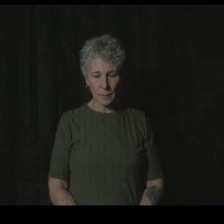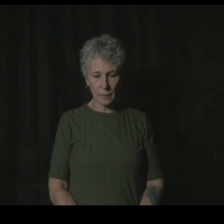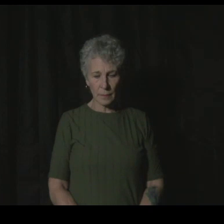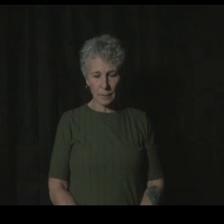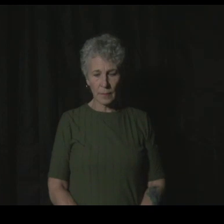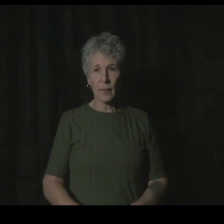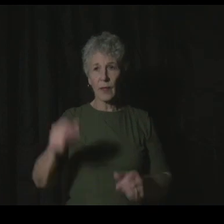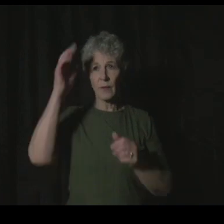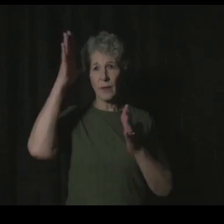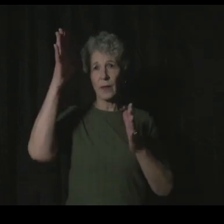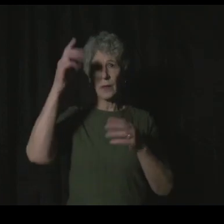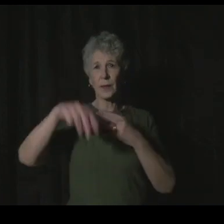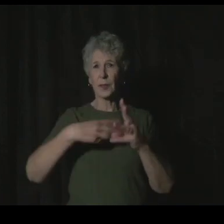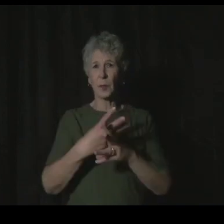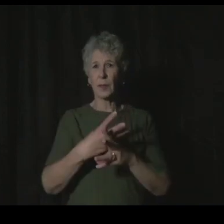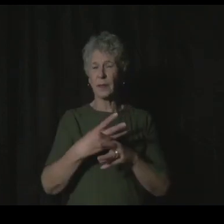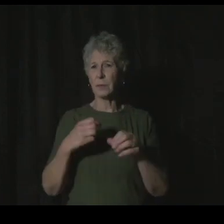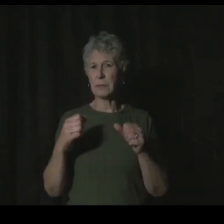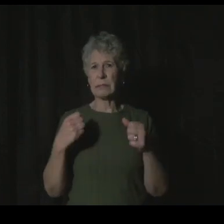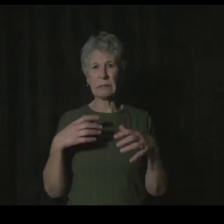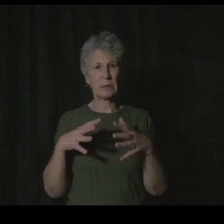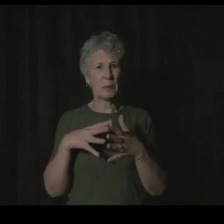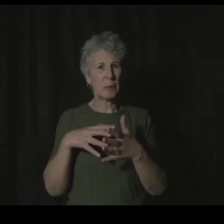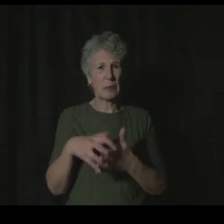Father, this world is a shaky place.